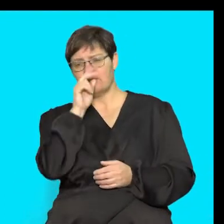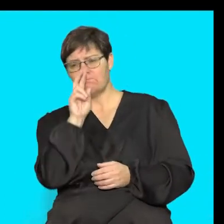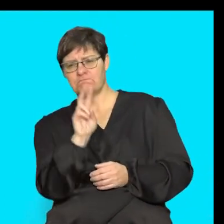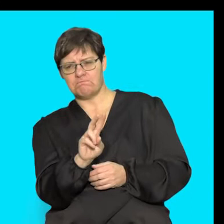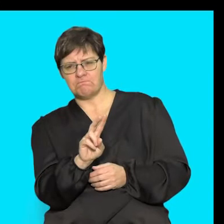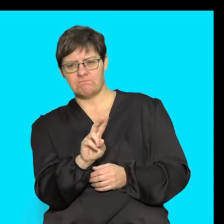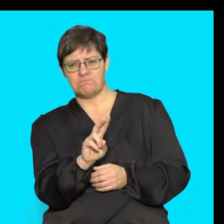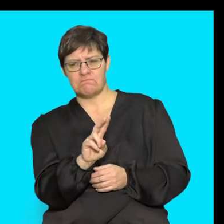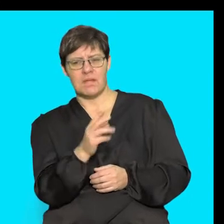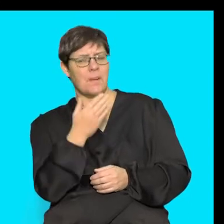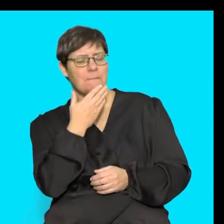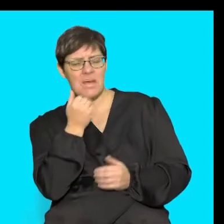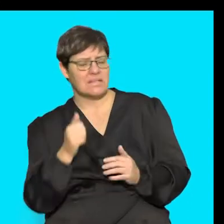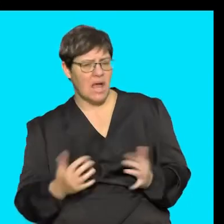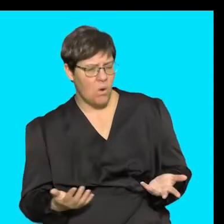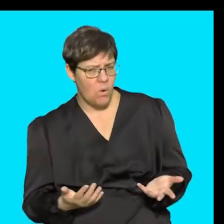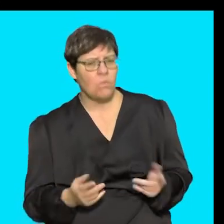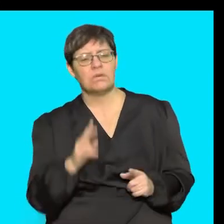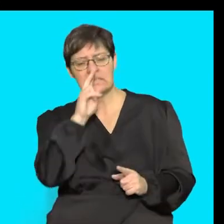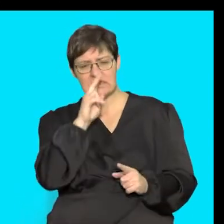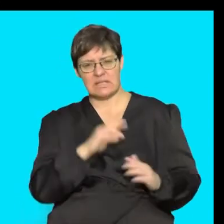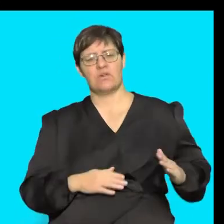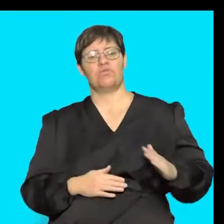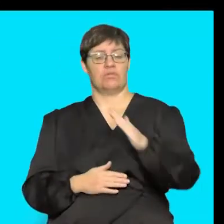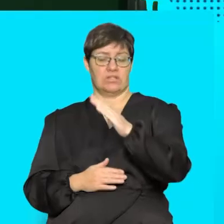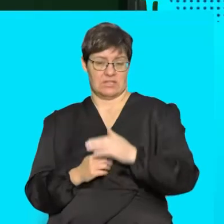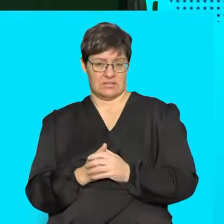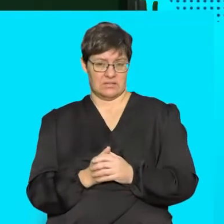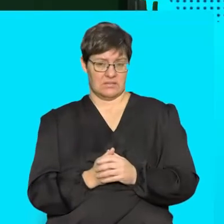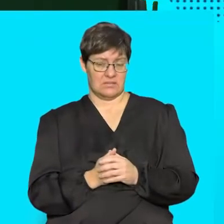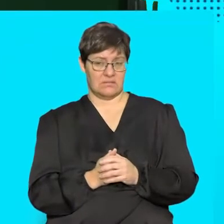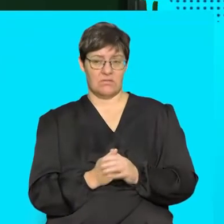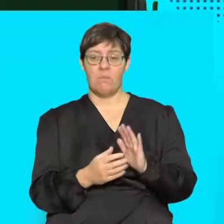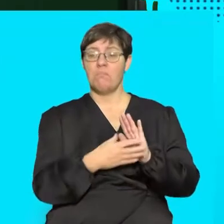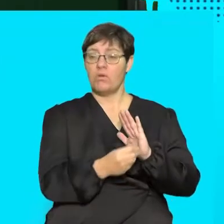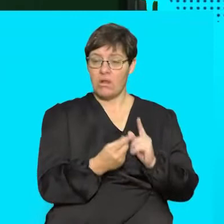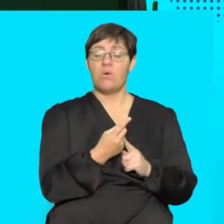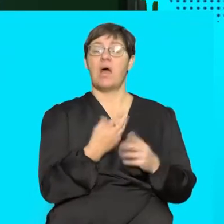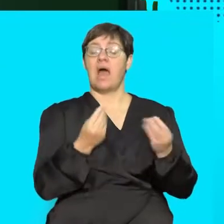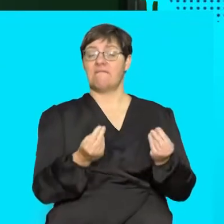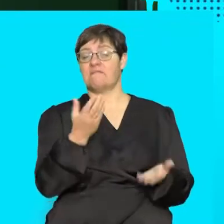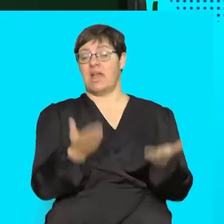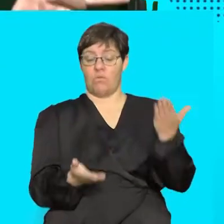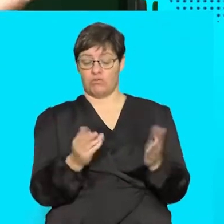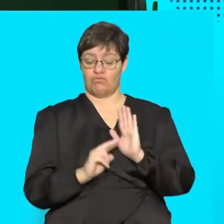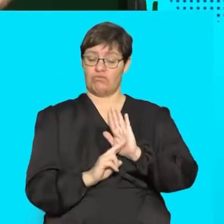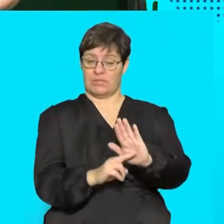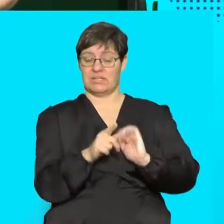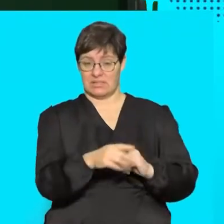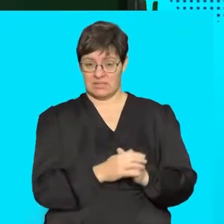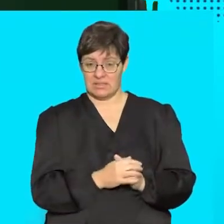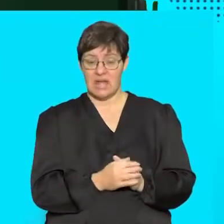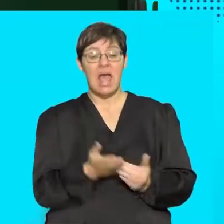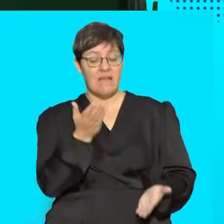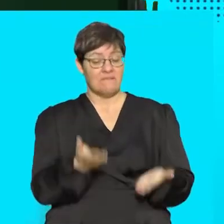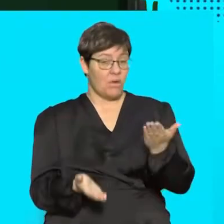see this, the best way is actually, let's try and find the regression. We model this. We have an equation that represents that.